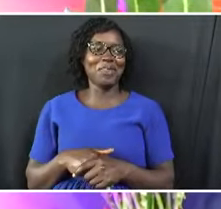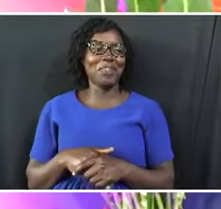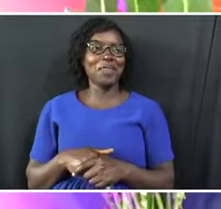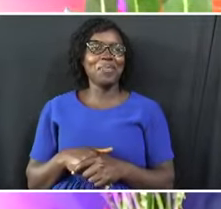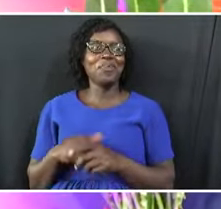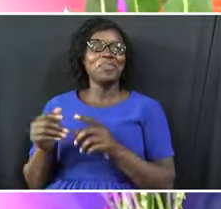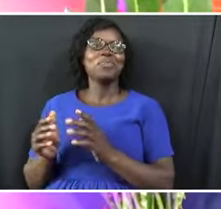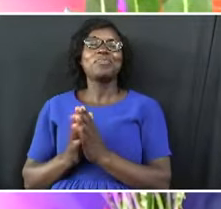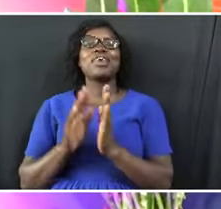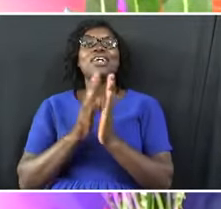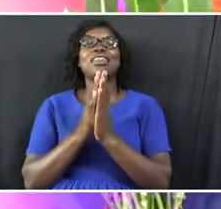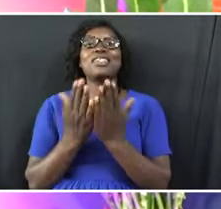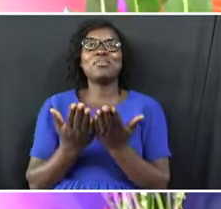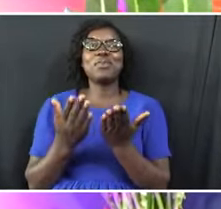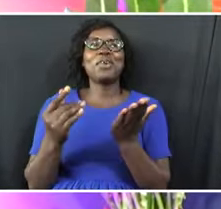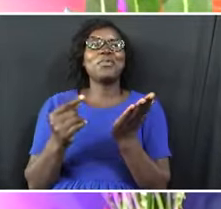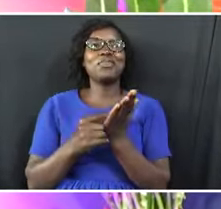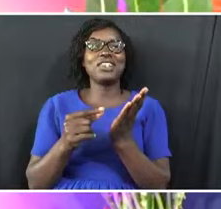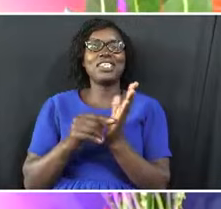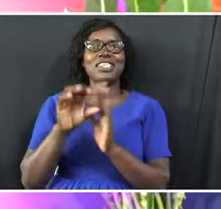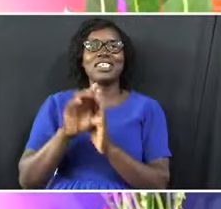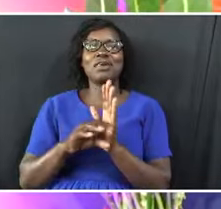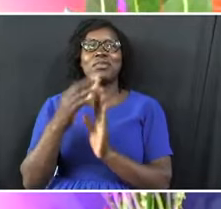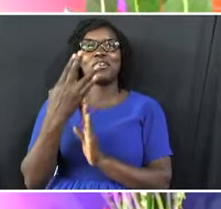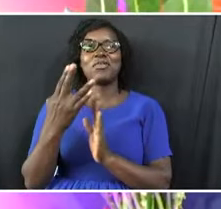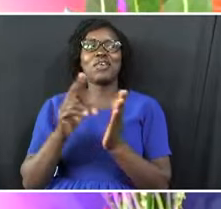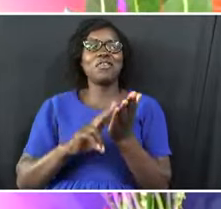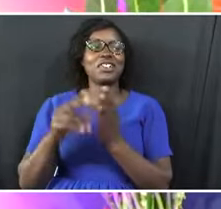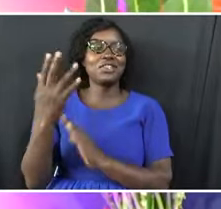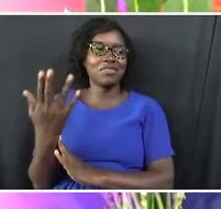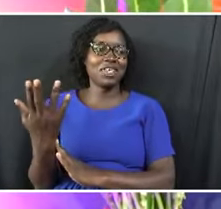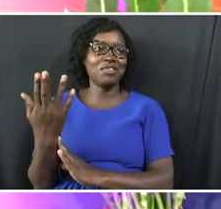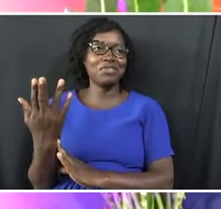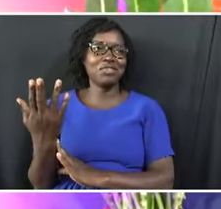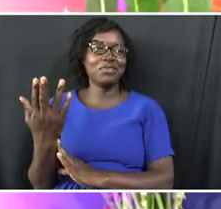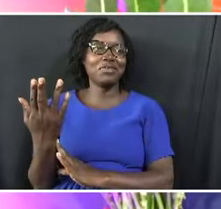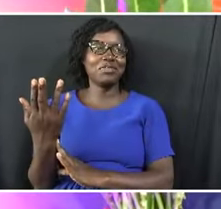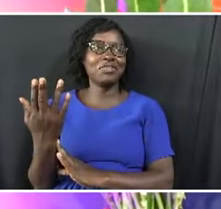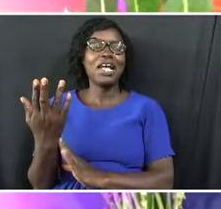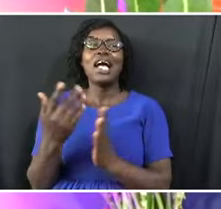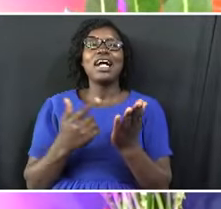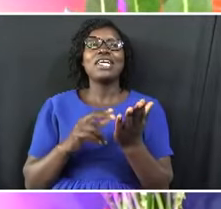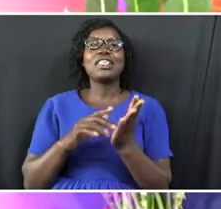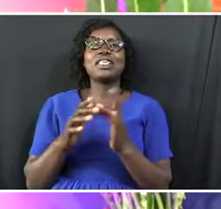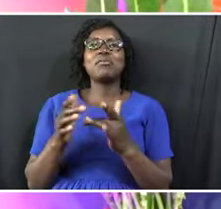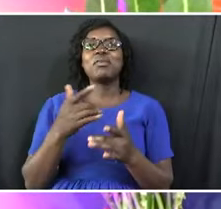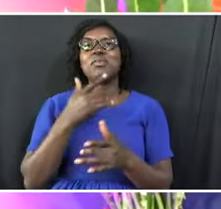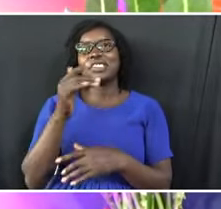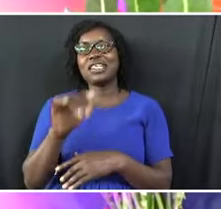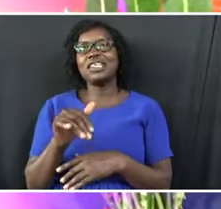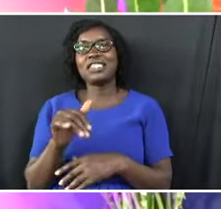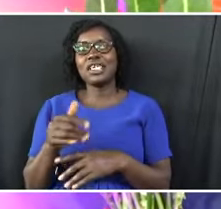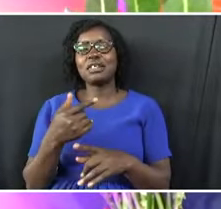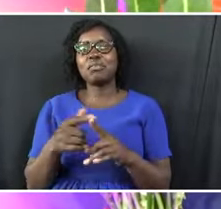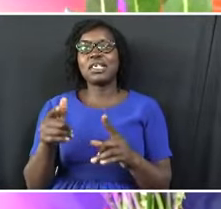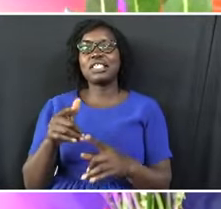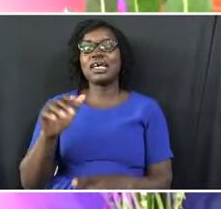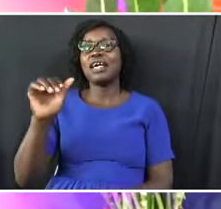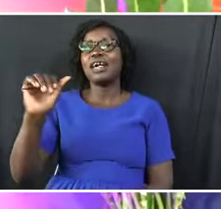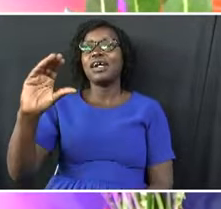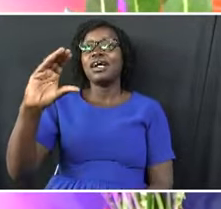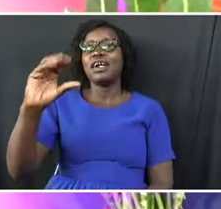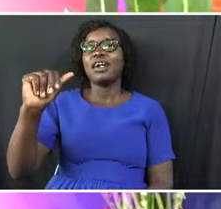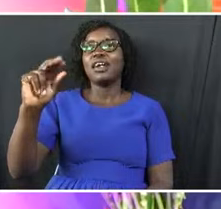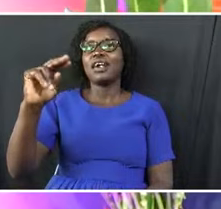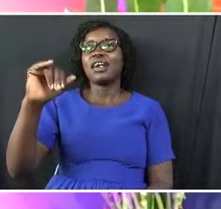Come with me to the book of Genesis chapter 4 and verse 5. Bible says, but unto Cain and